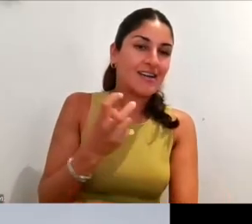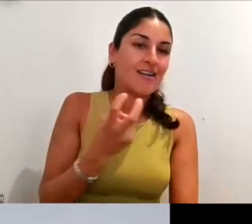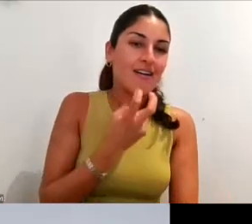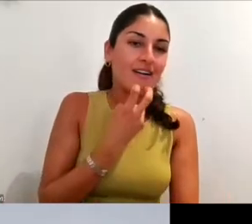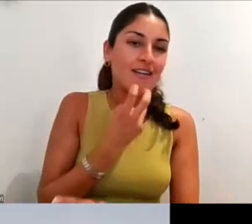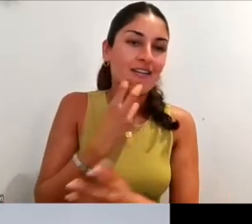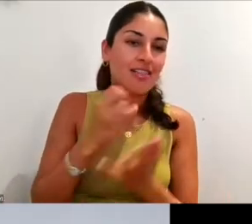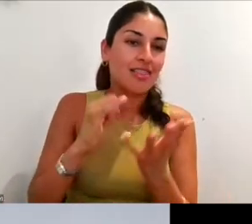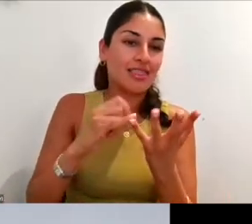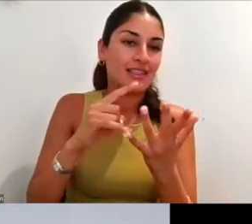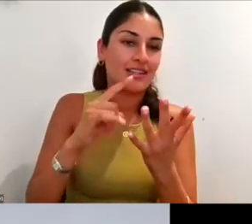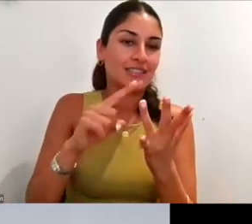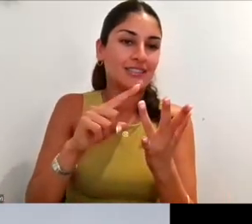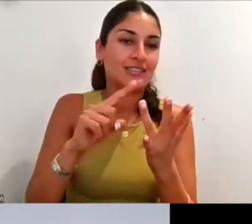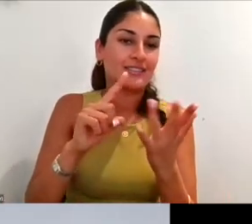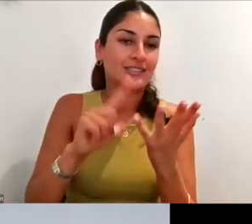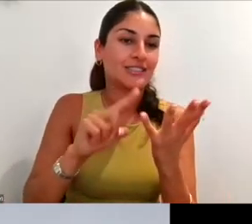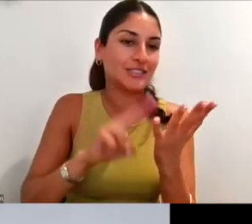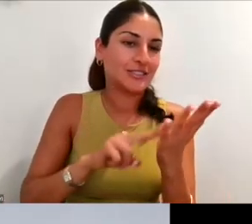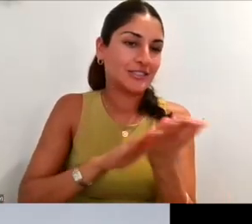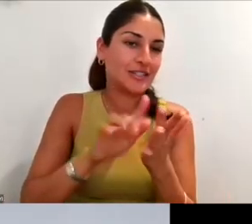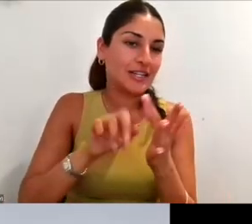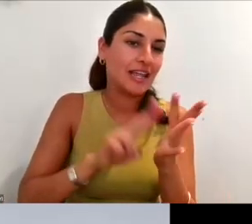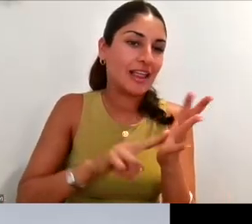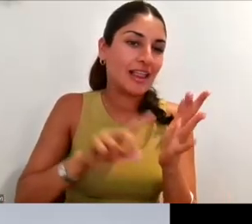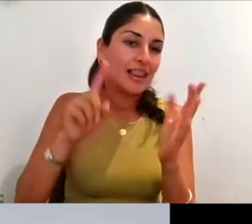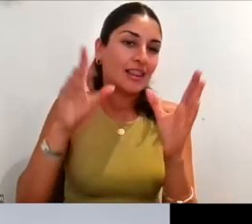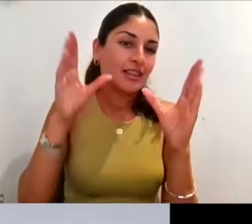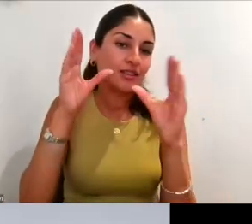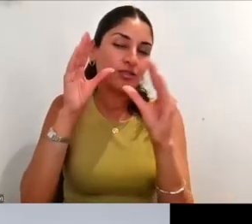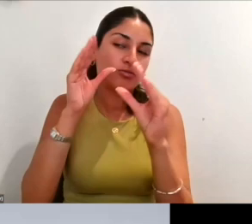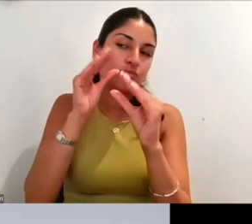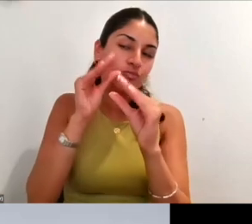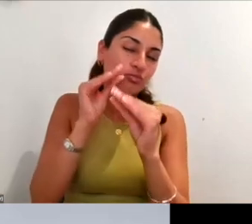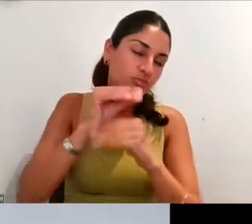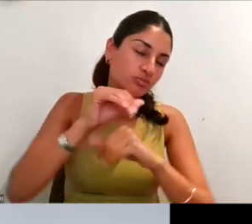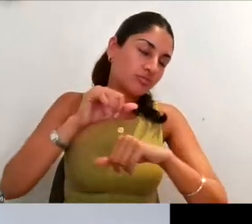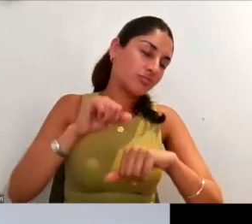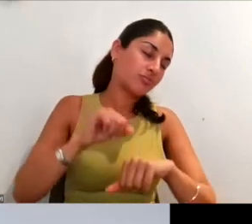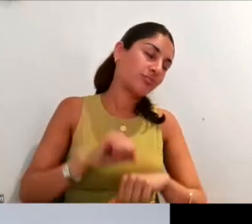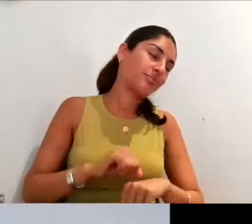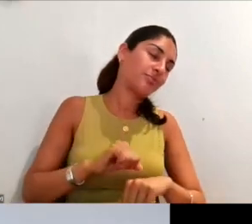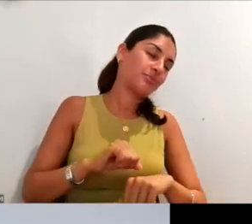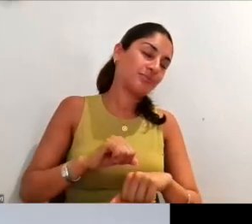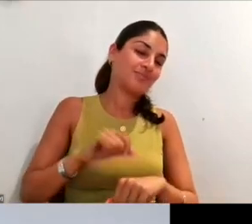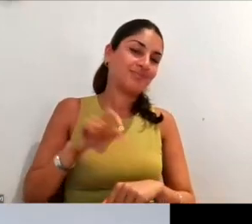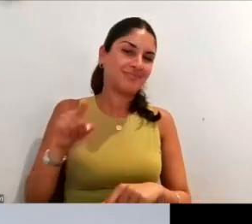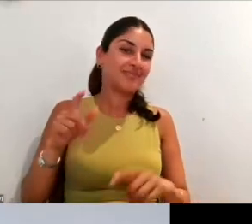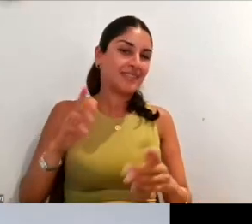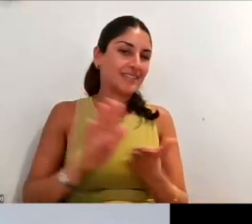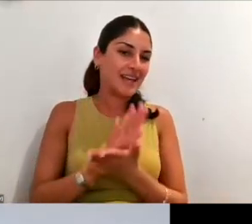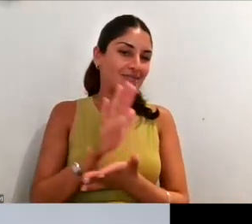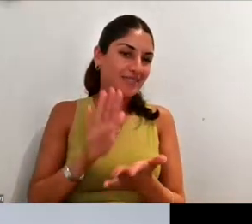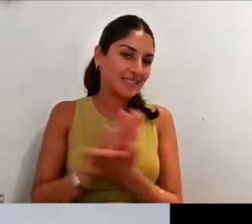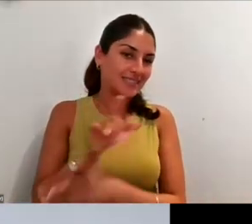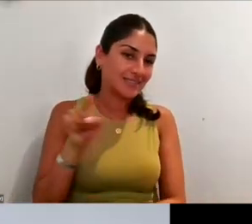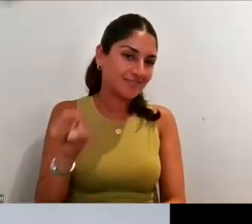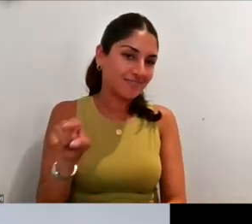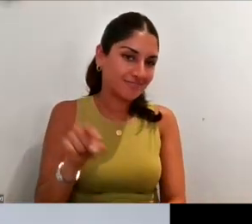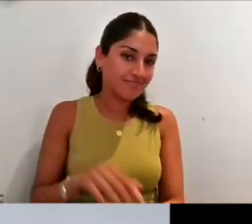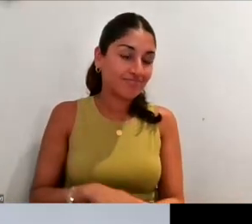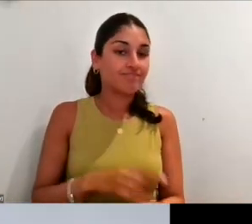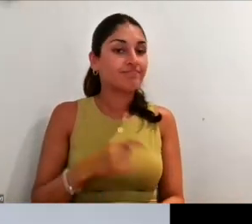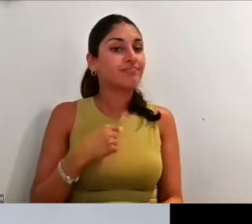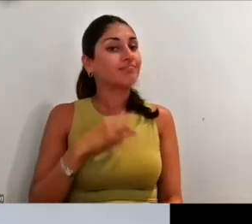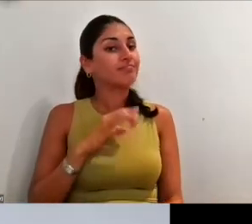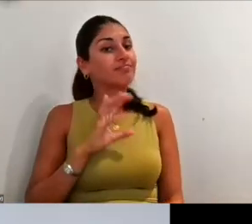armchair, contented. I head back towards our bedroom to